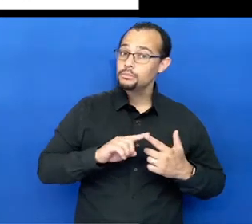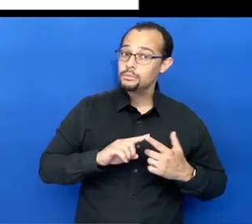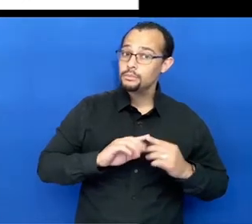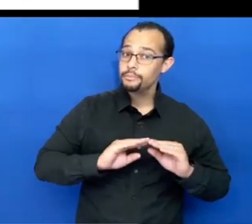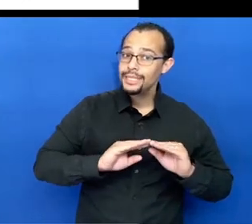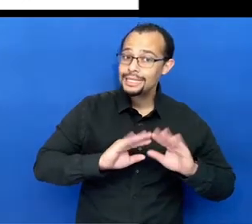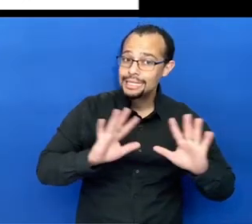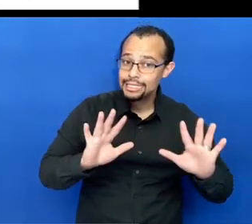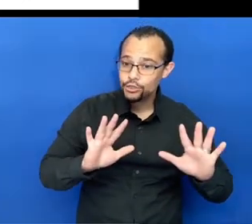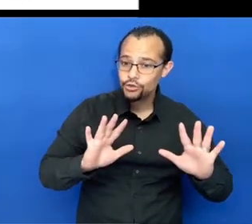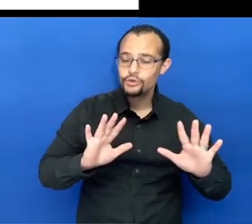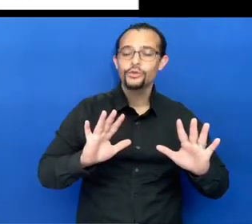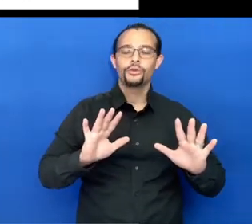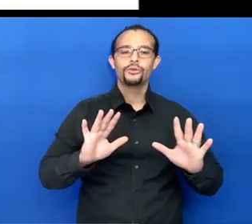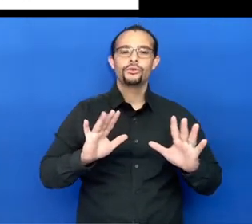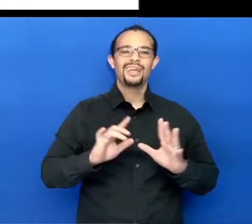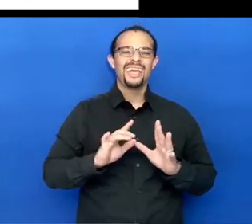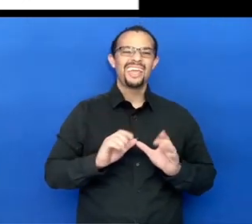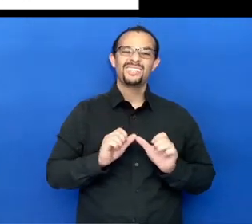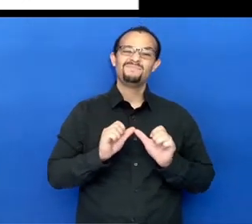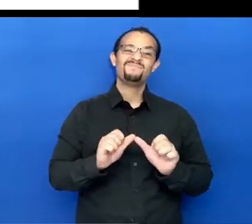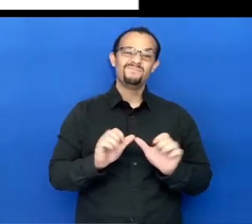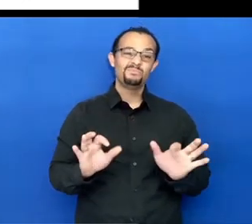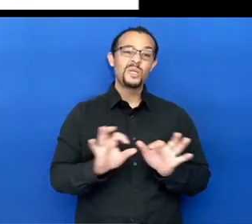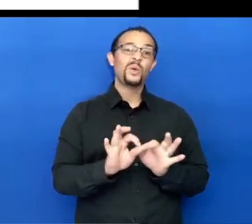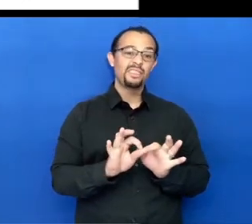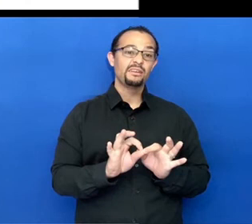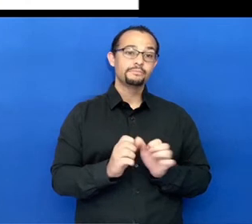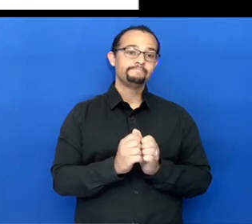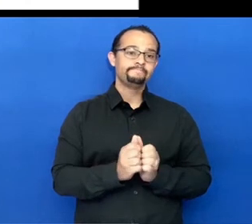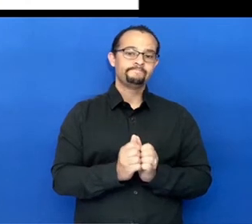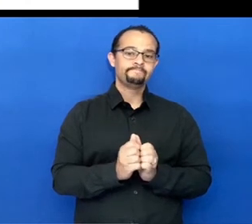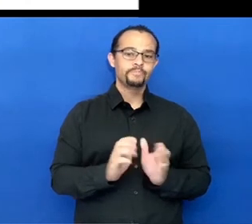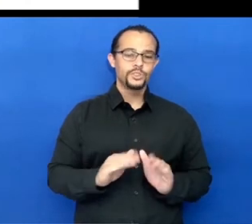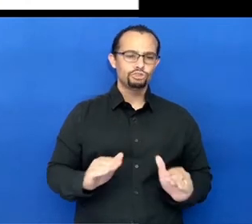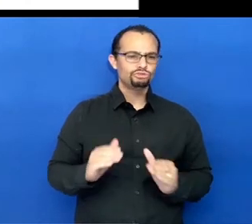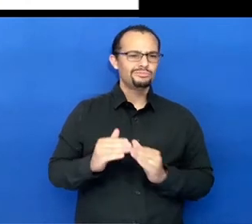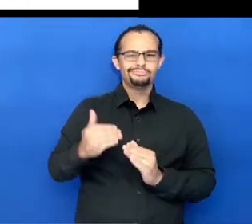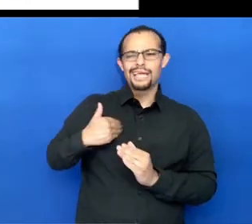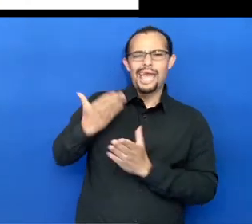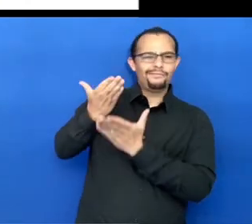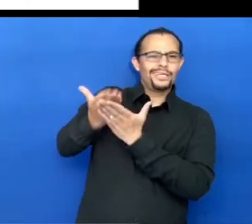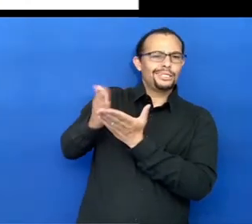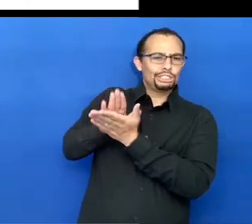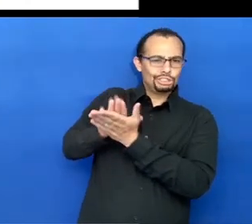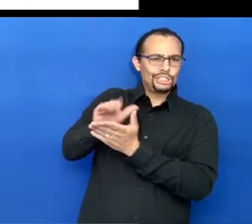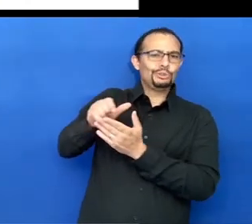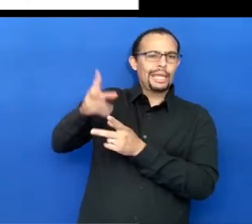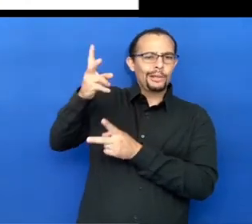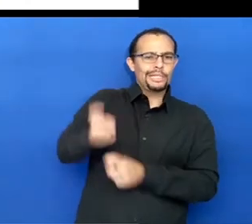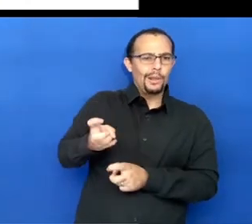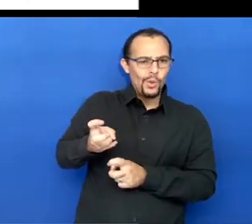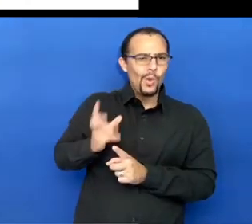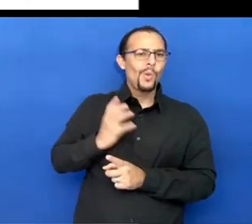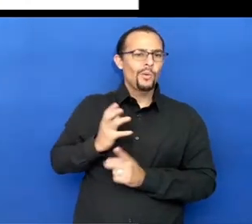children. So there's a fact sheet on this website that you can follow along and download if you so desire as well.